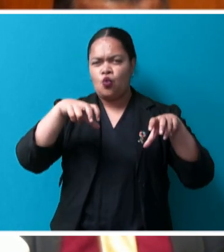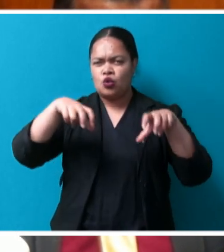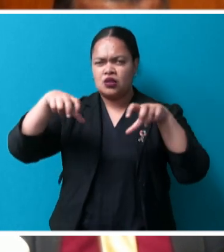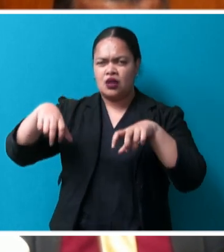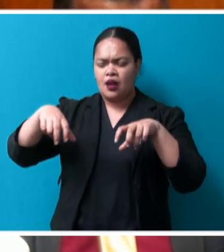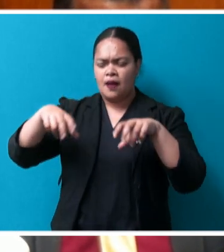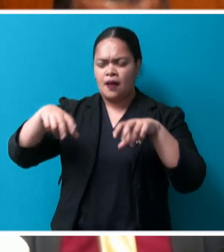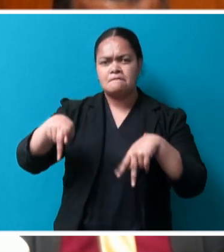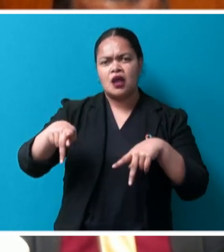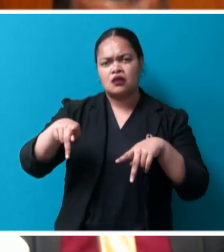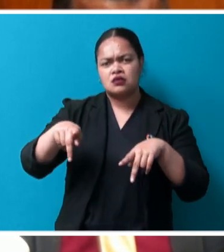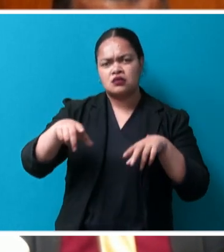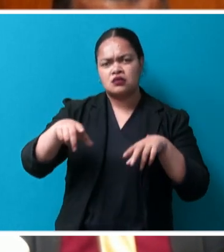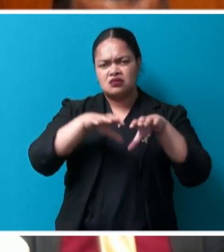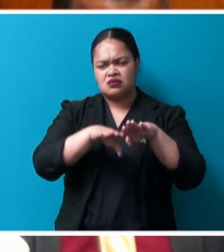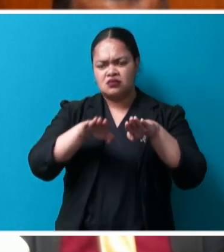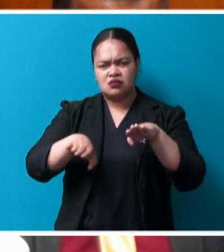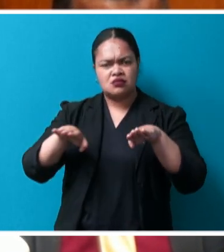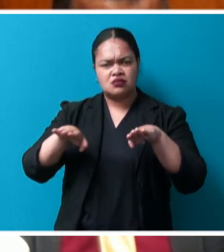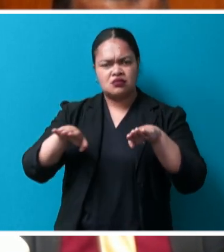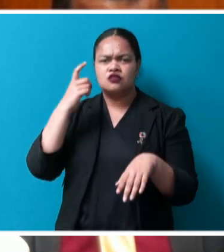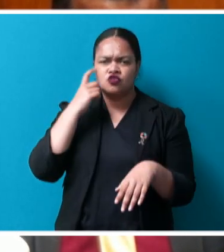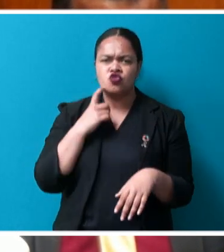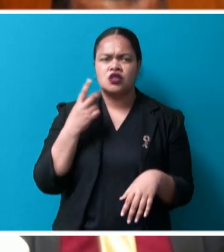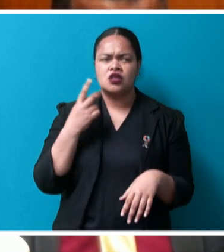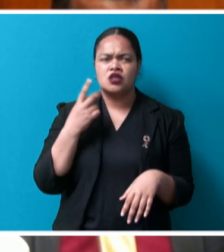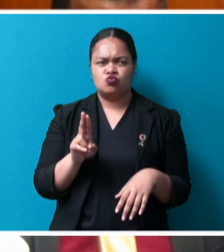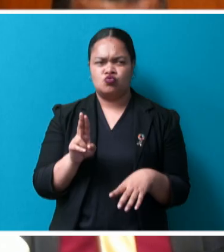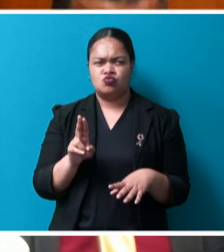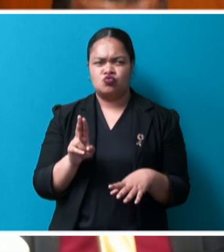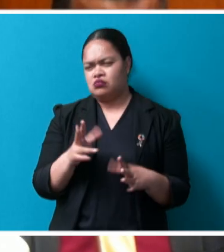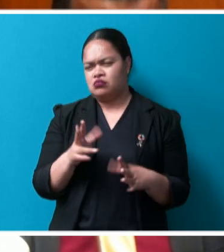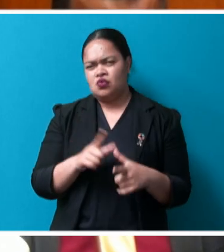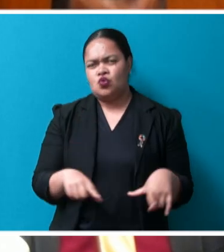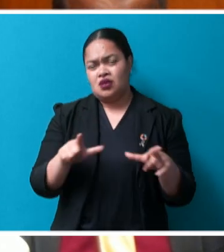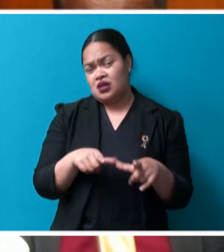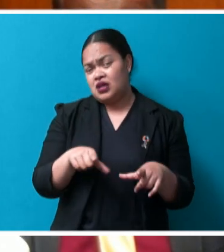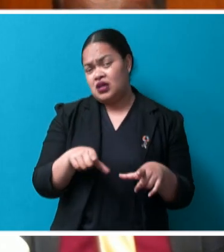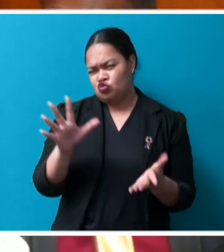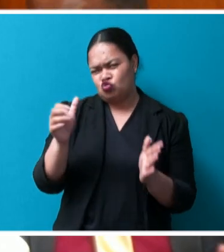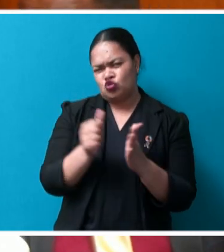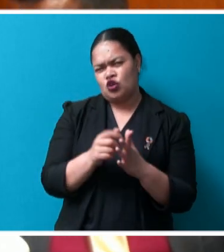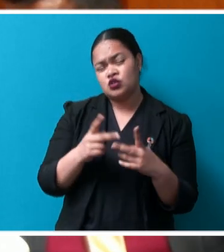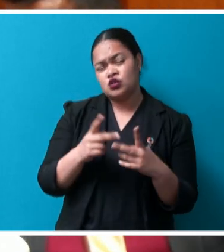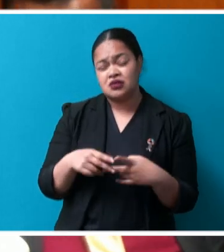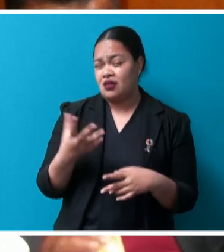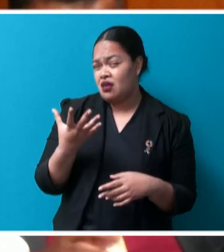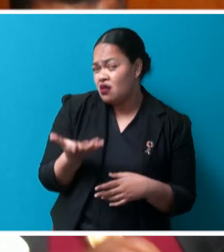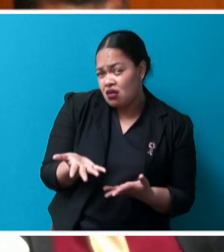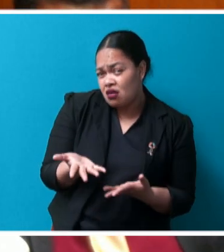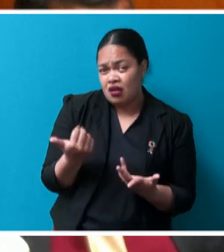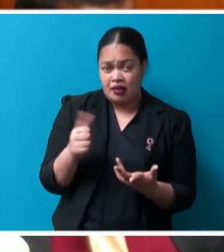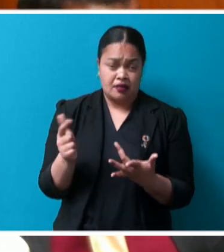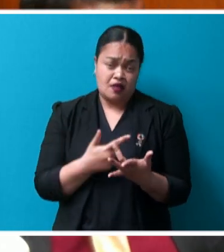yard trying to allocate the storage space. So are there any